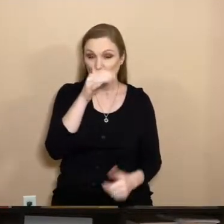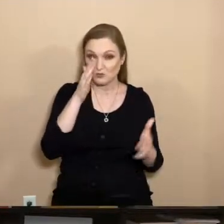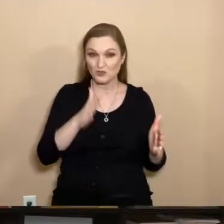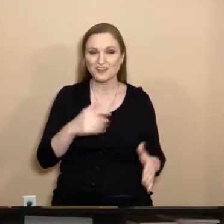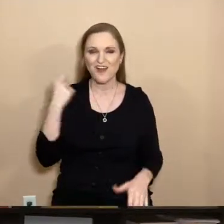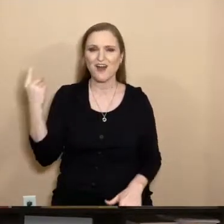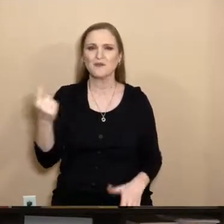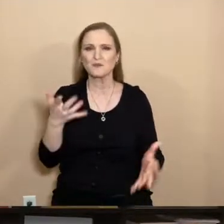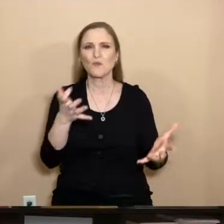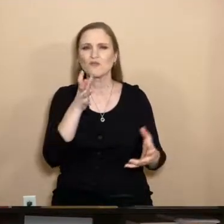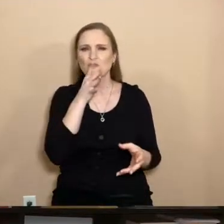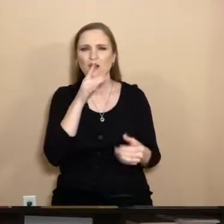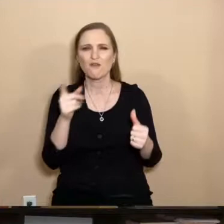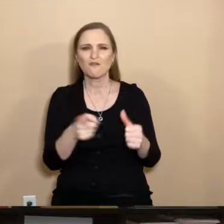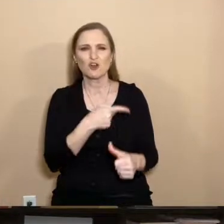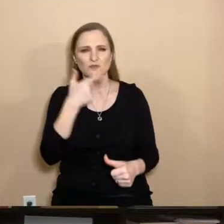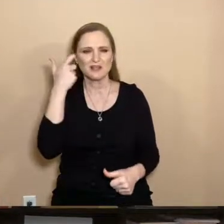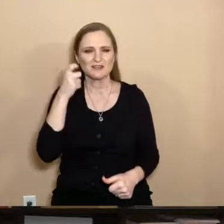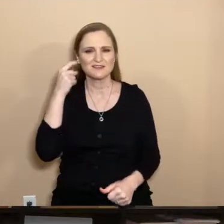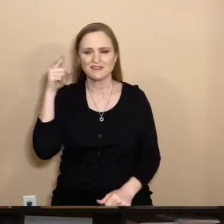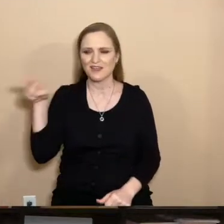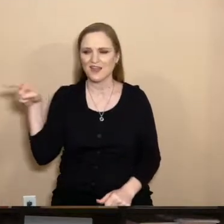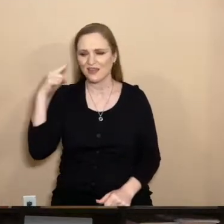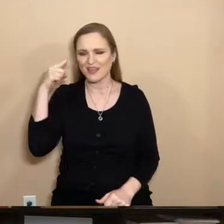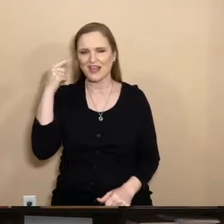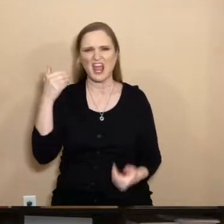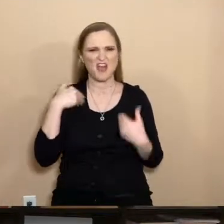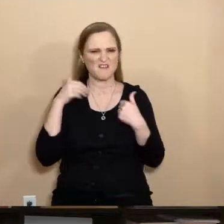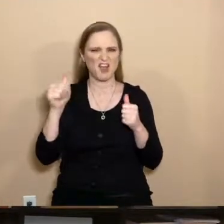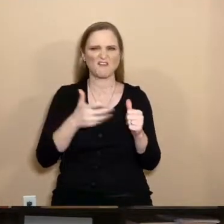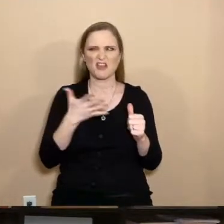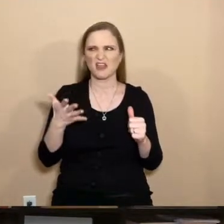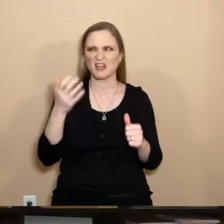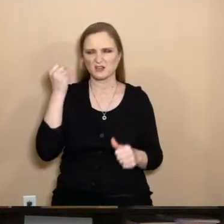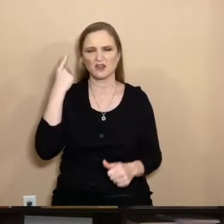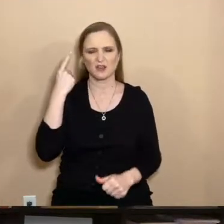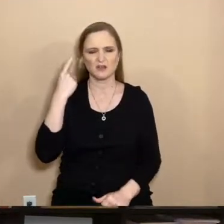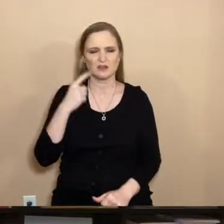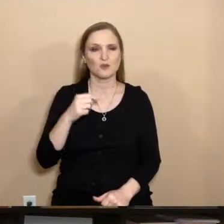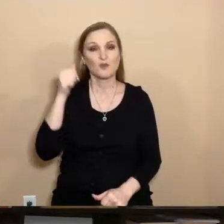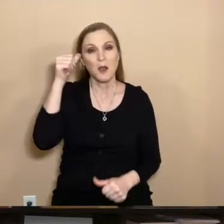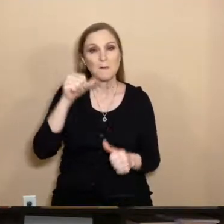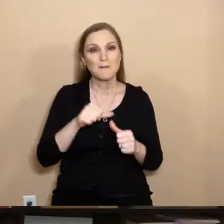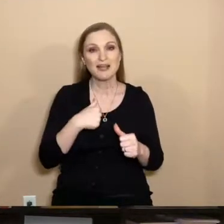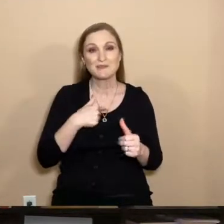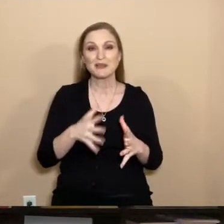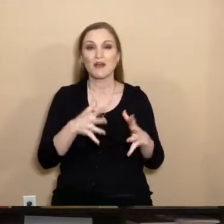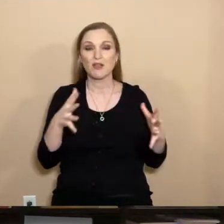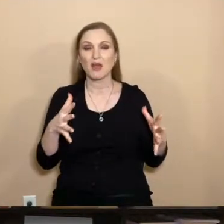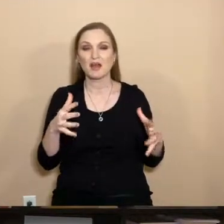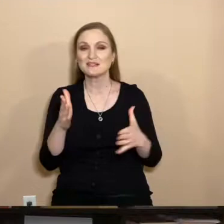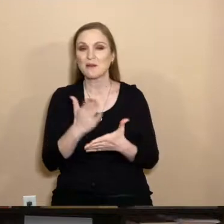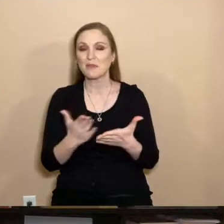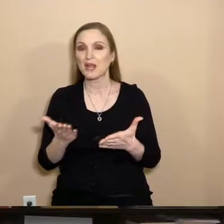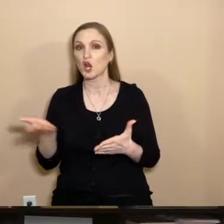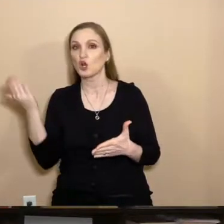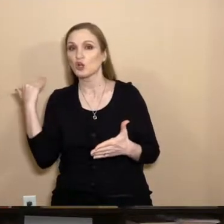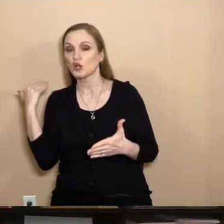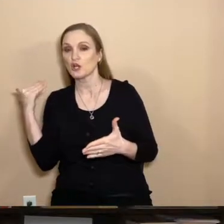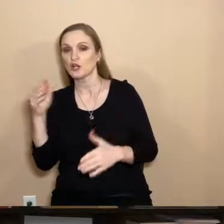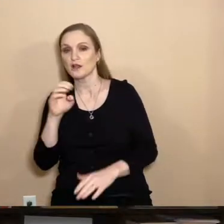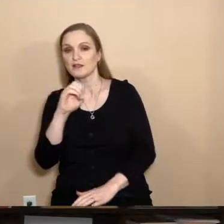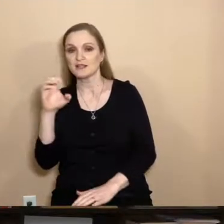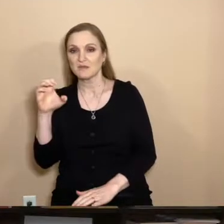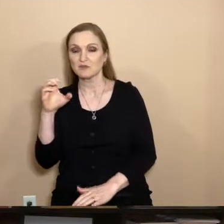speak first because the fool thinks that they have everything figured out. It reminds me very much of something earlier in Ecclesiastes back